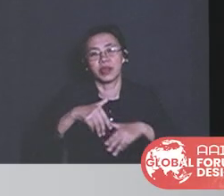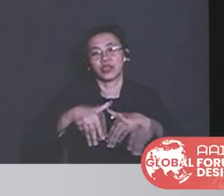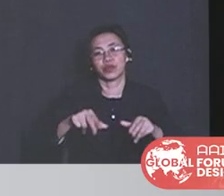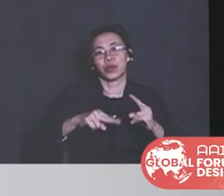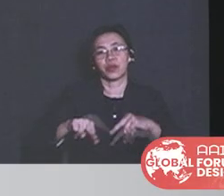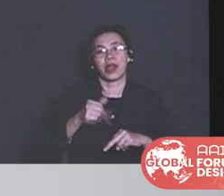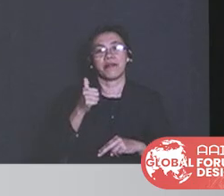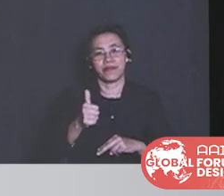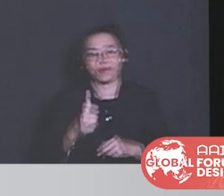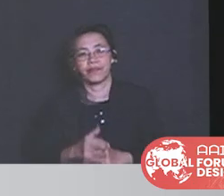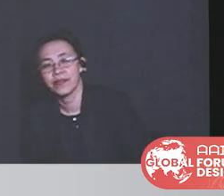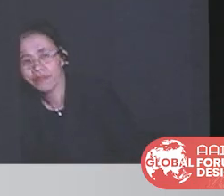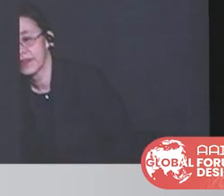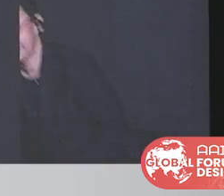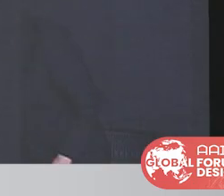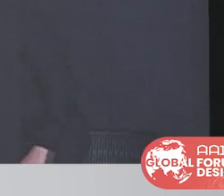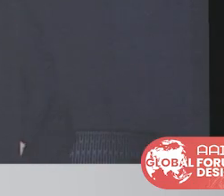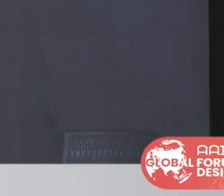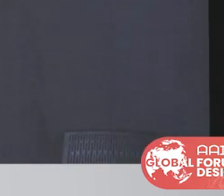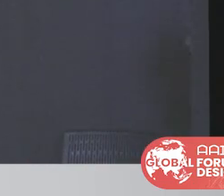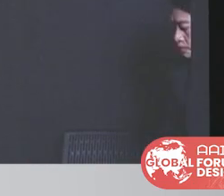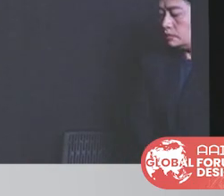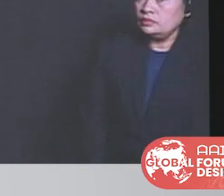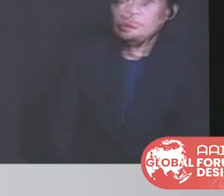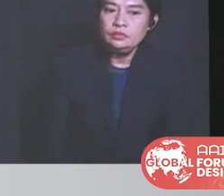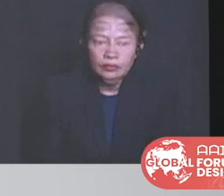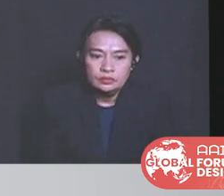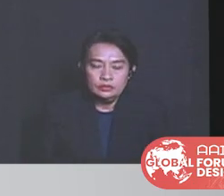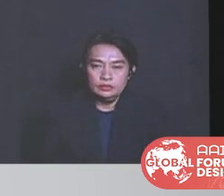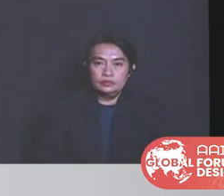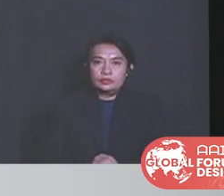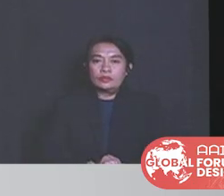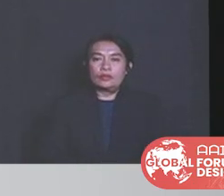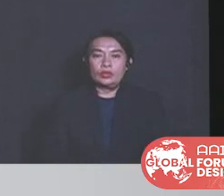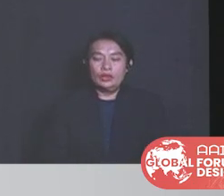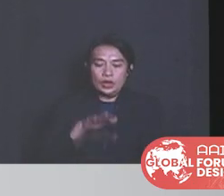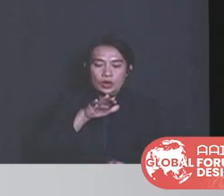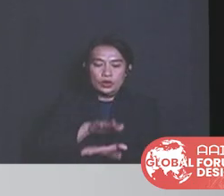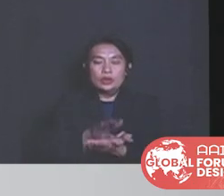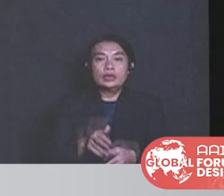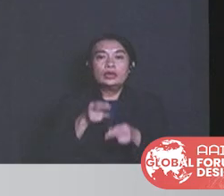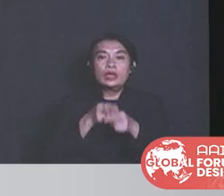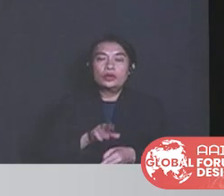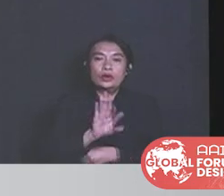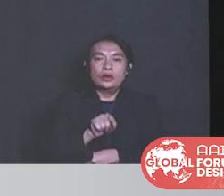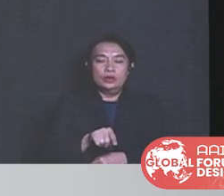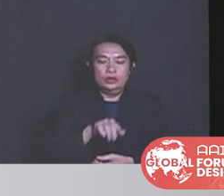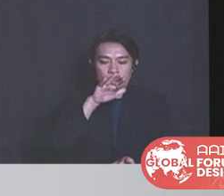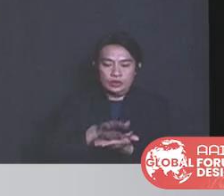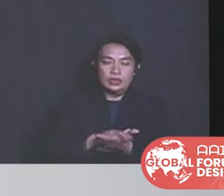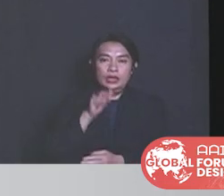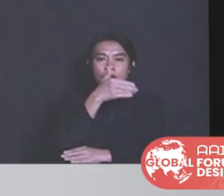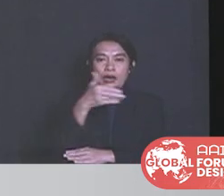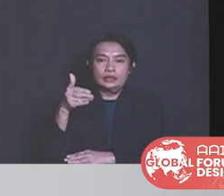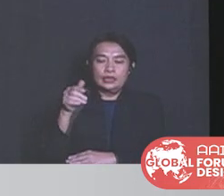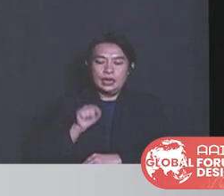Or in the school, we have a very good private school, international school, but we are lacking like a good